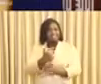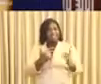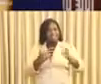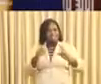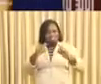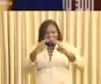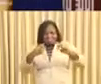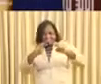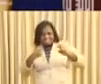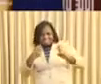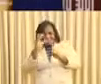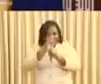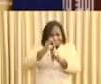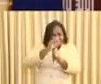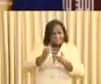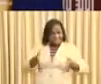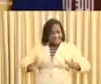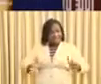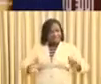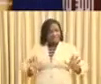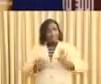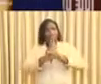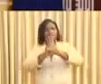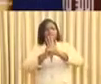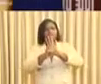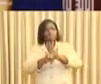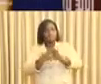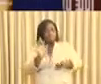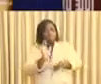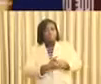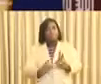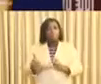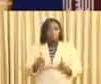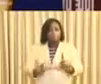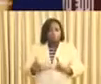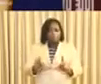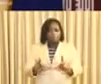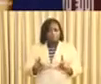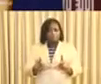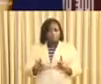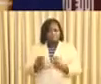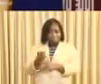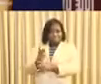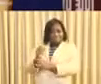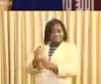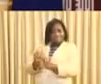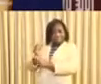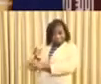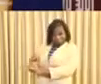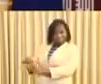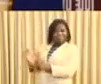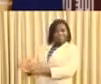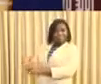to identify infected persons and isolating and treating them. It is the surest